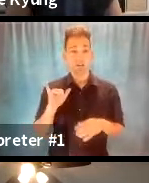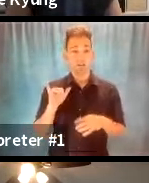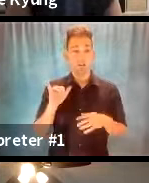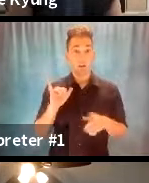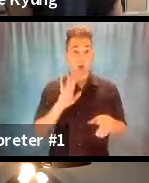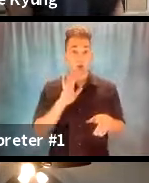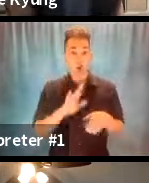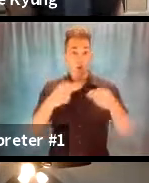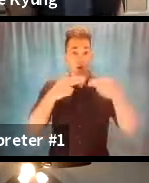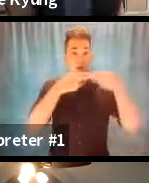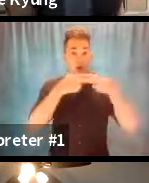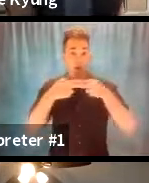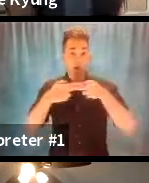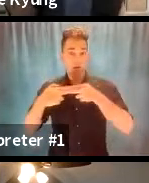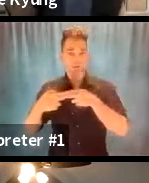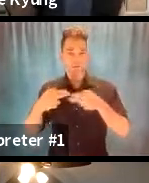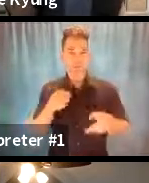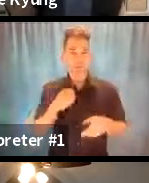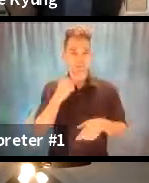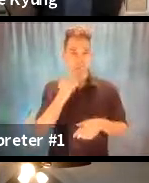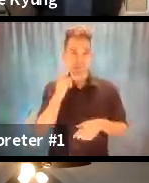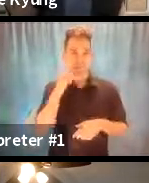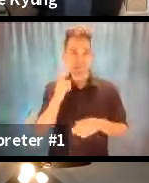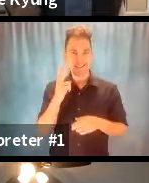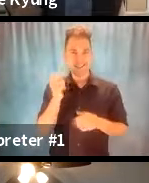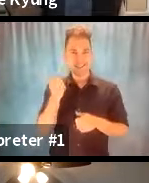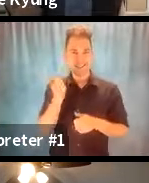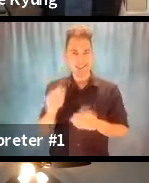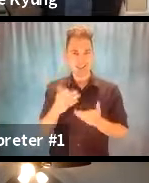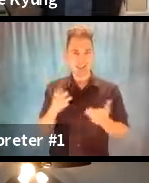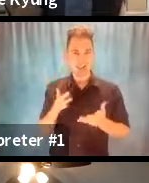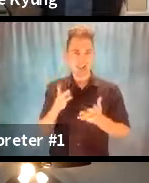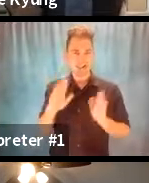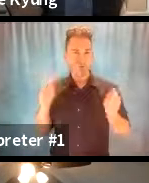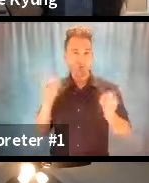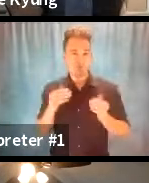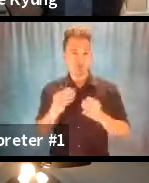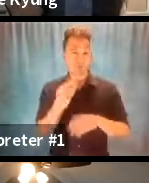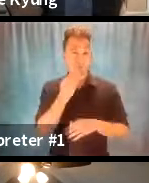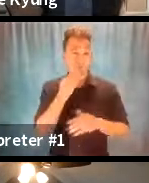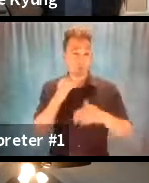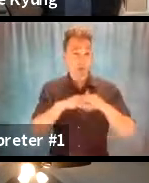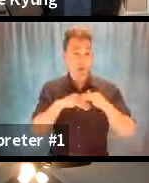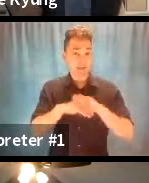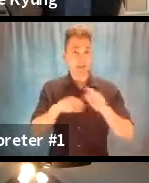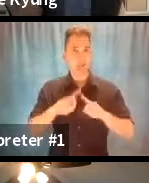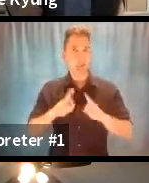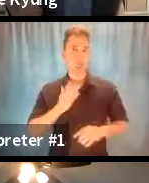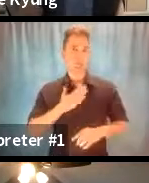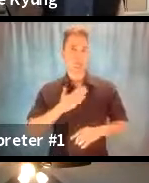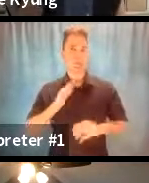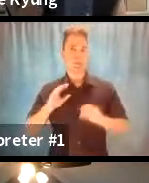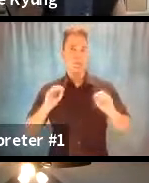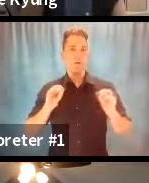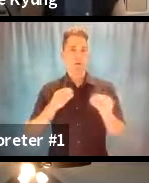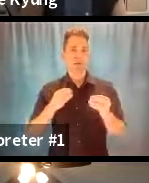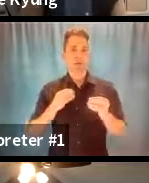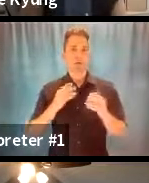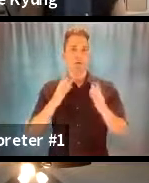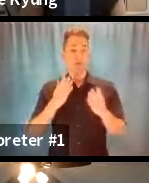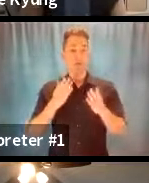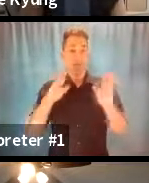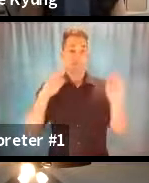specifically outlined food access, but our organization is focusing on entrepreneurship and